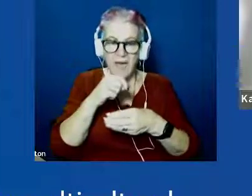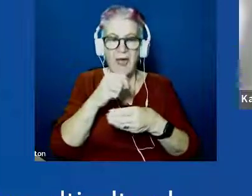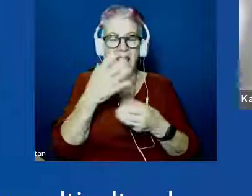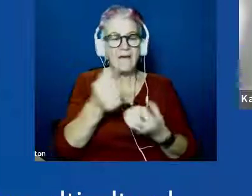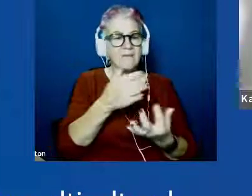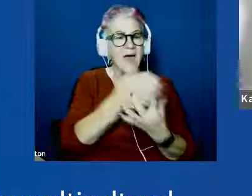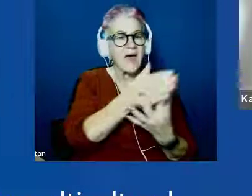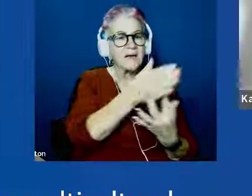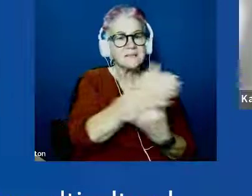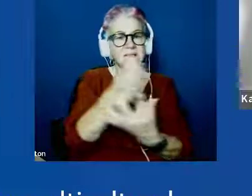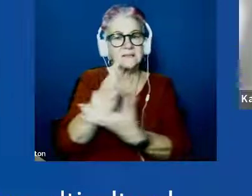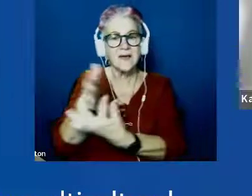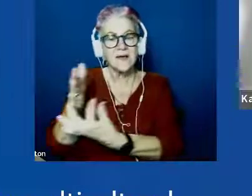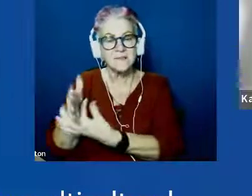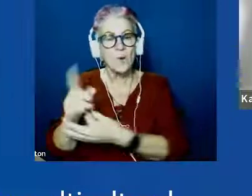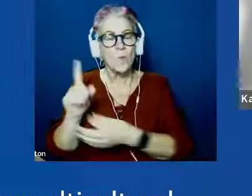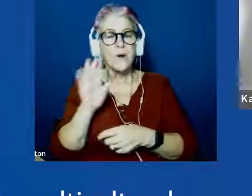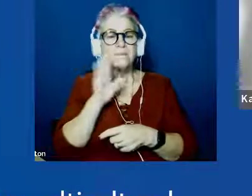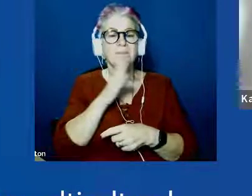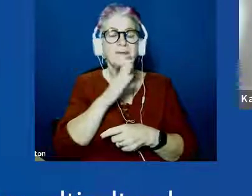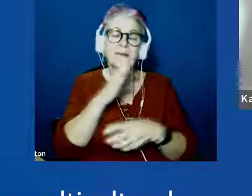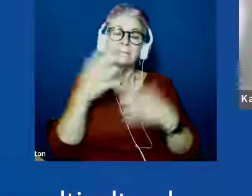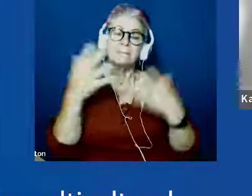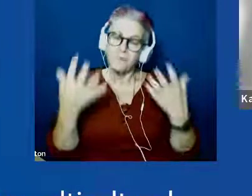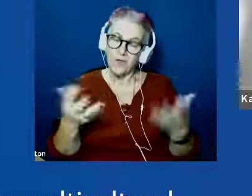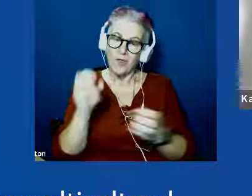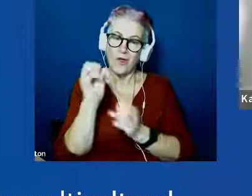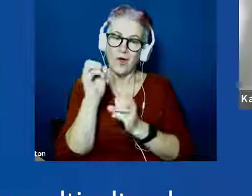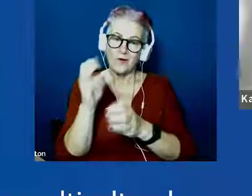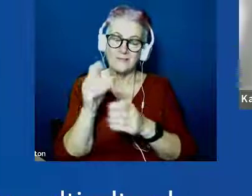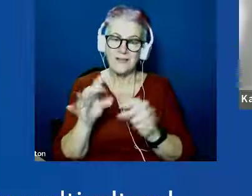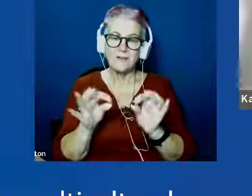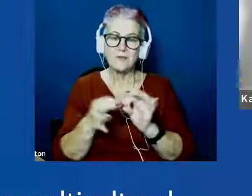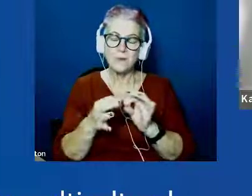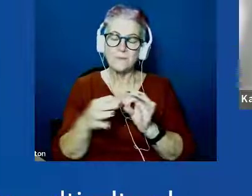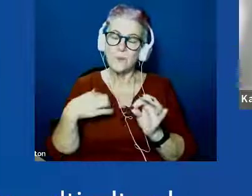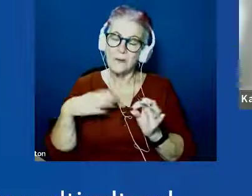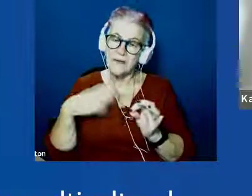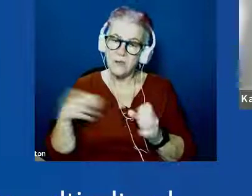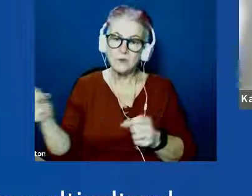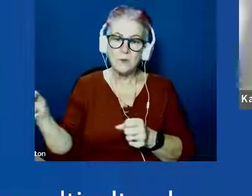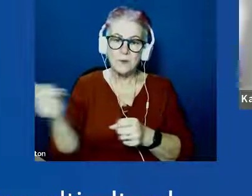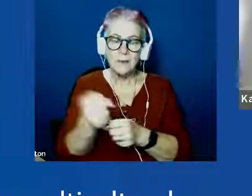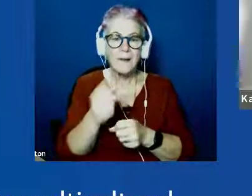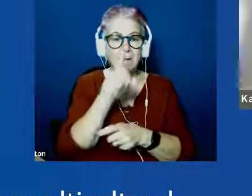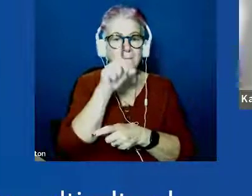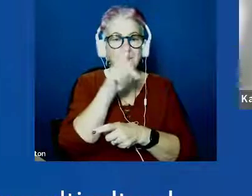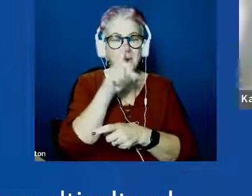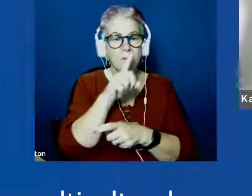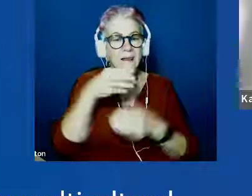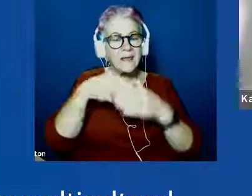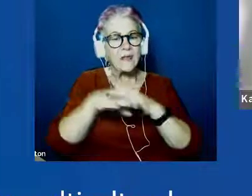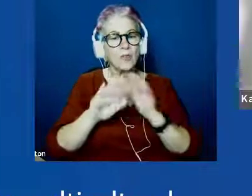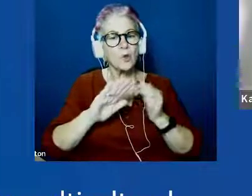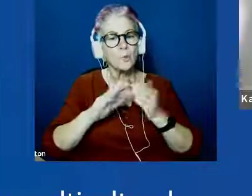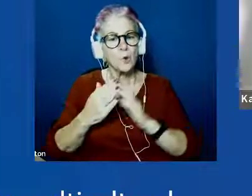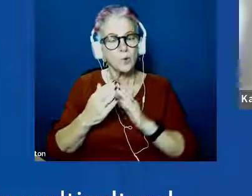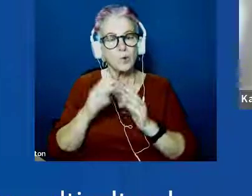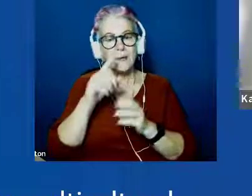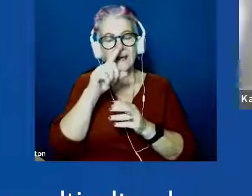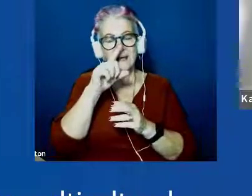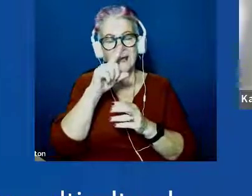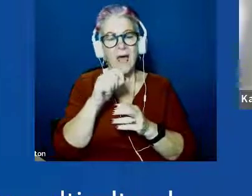is obviously the Auslan interpreters there, and we really wanted to work with people within our community to be able to